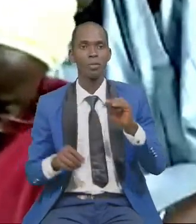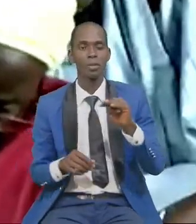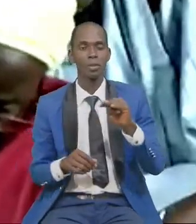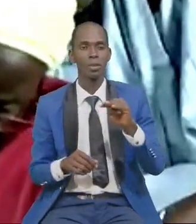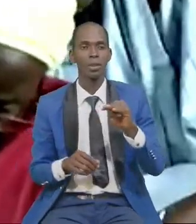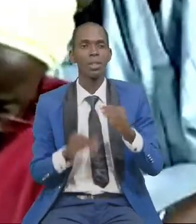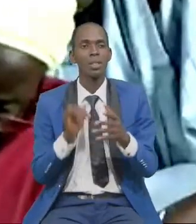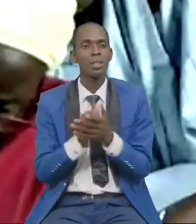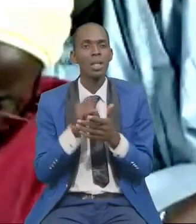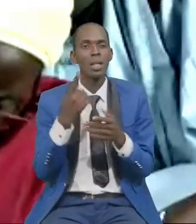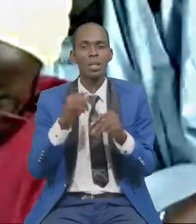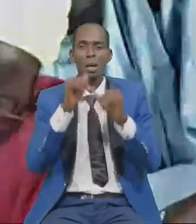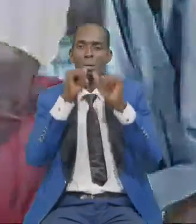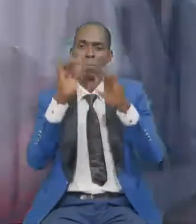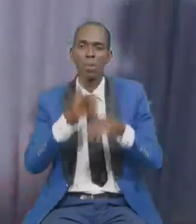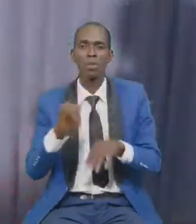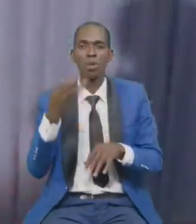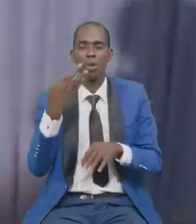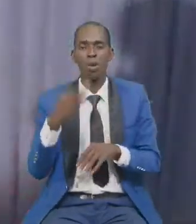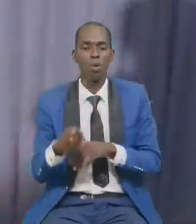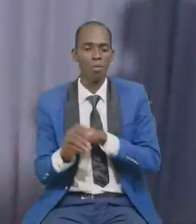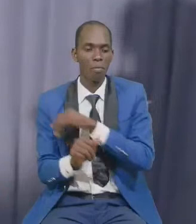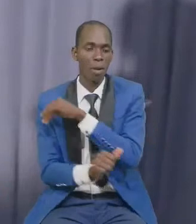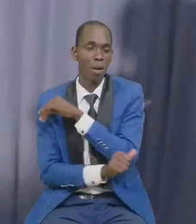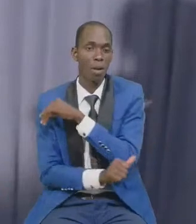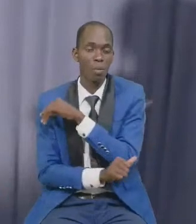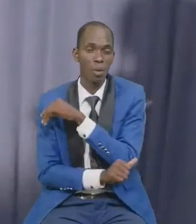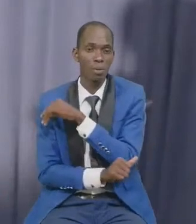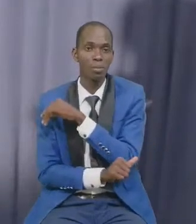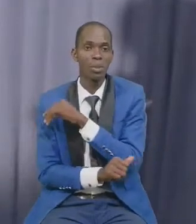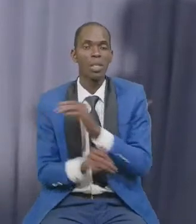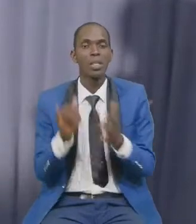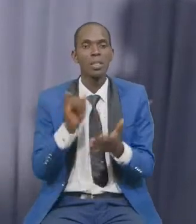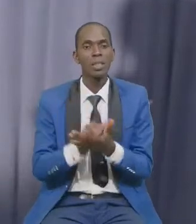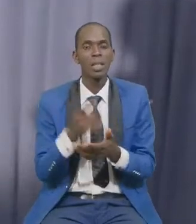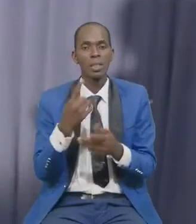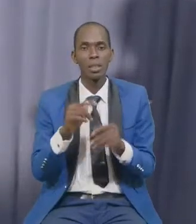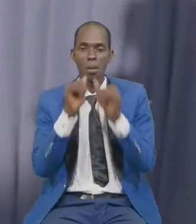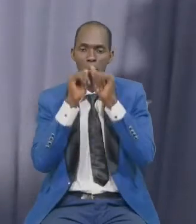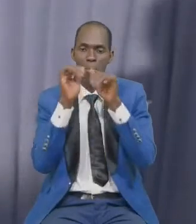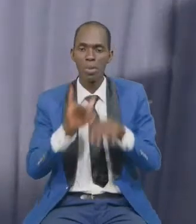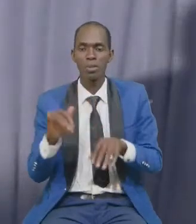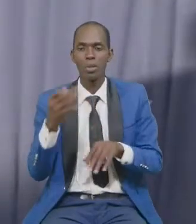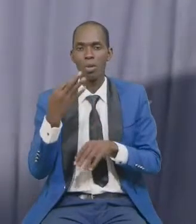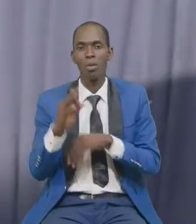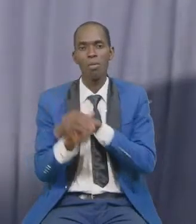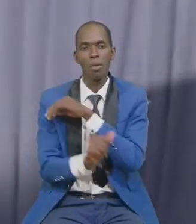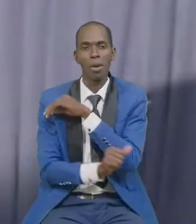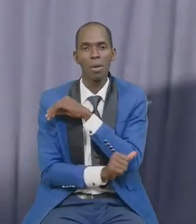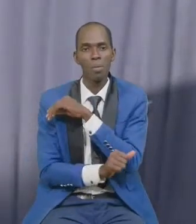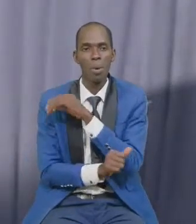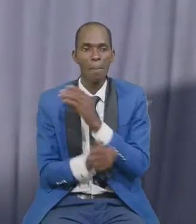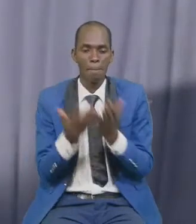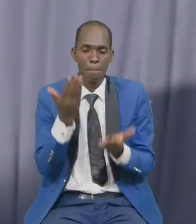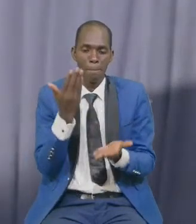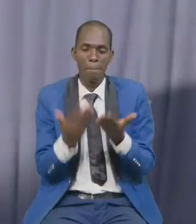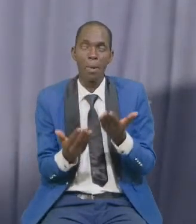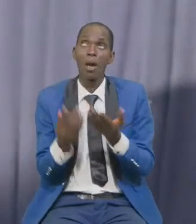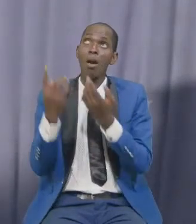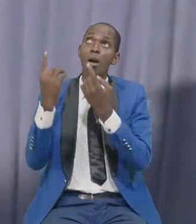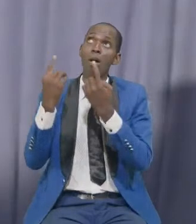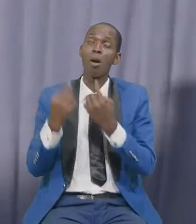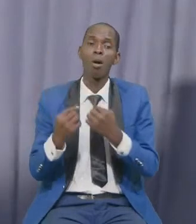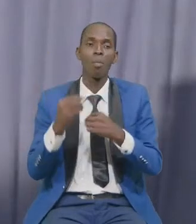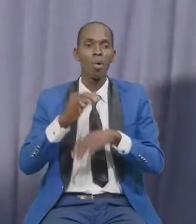the blessing of Abraham. That the blessing of Abraham might come on